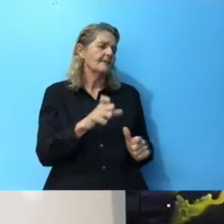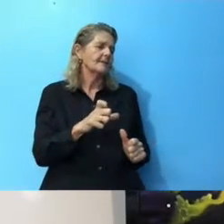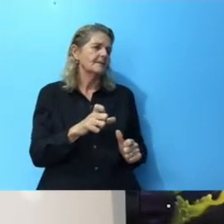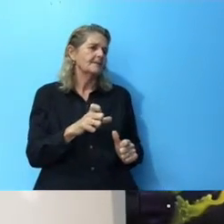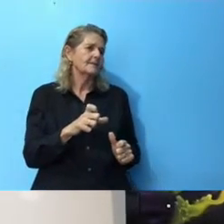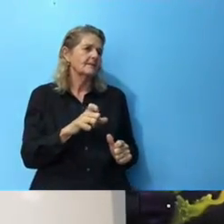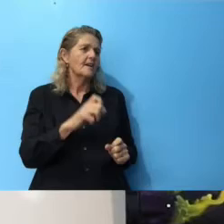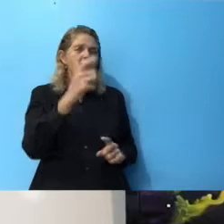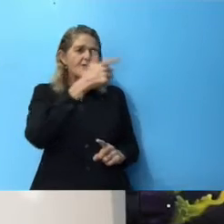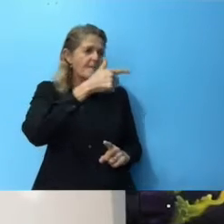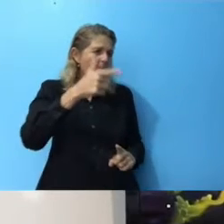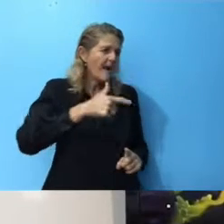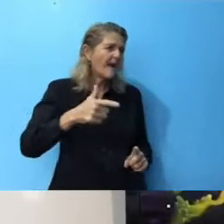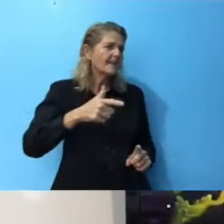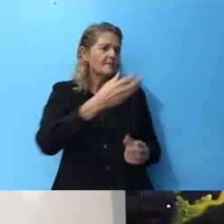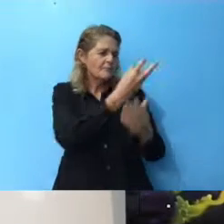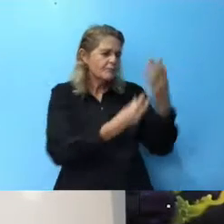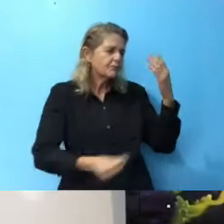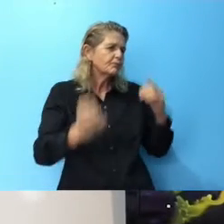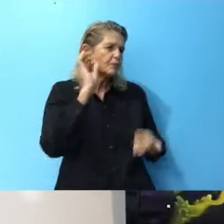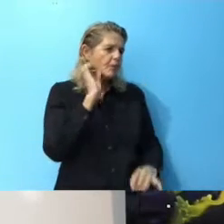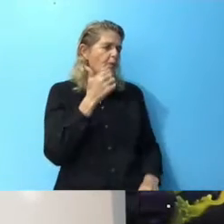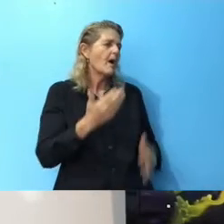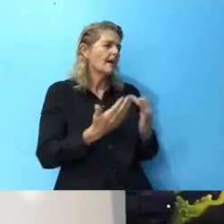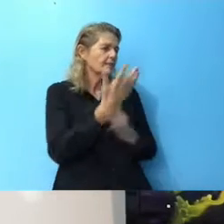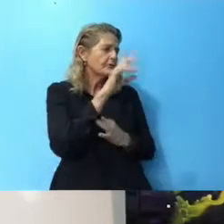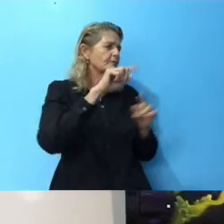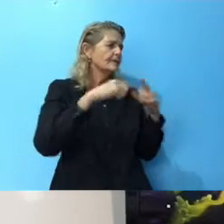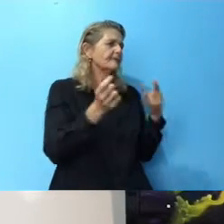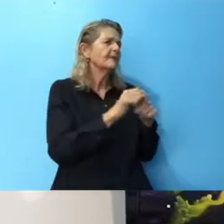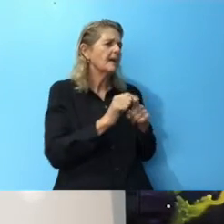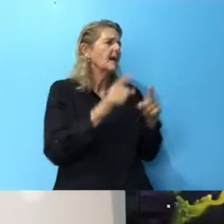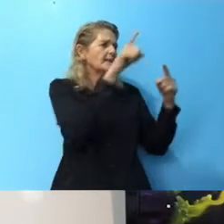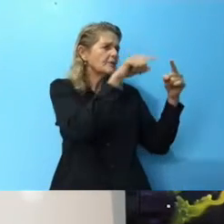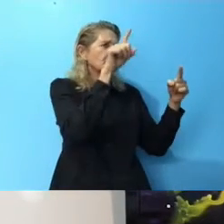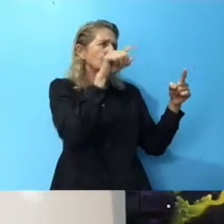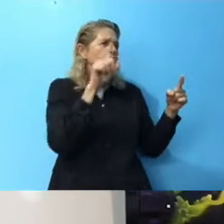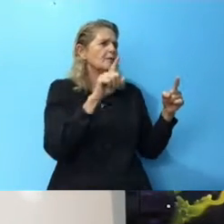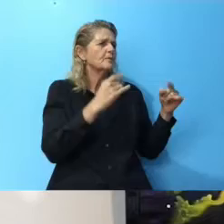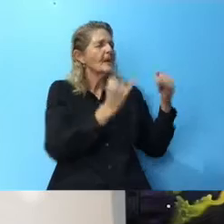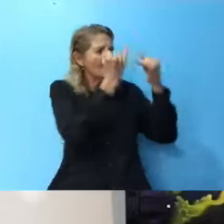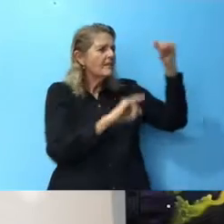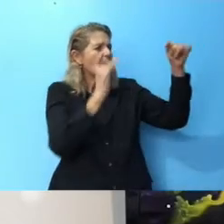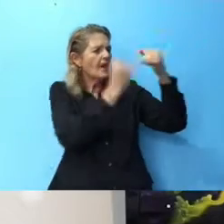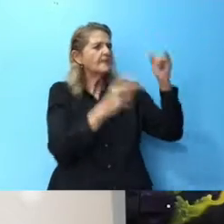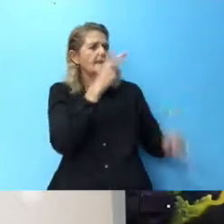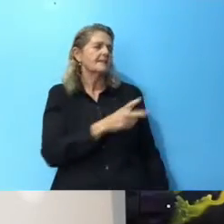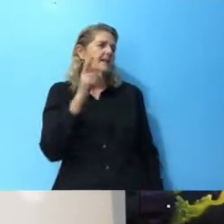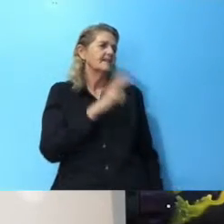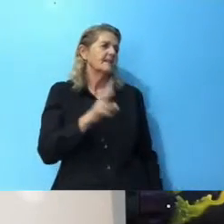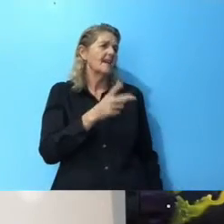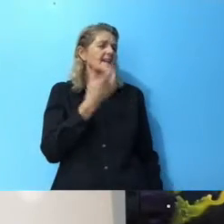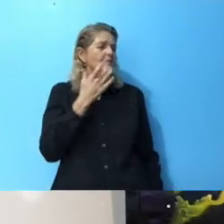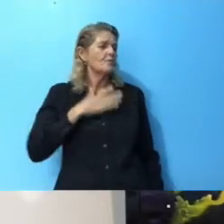paint pulls that off and we get this white coming through, the different colors of the circles, the repetition in line. If you're wanting to